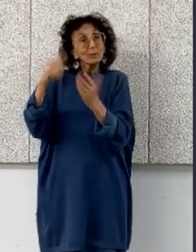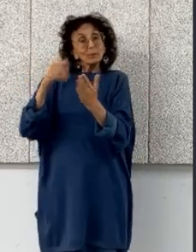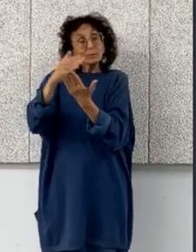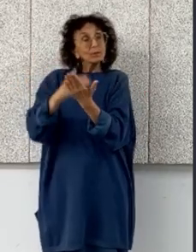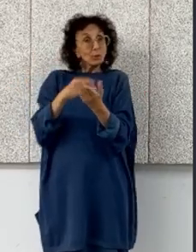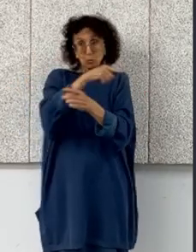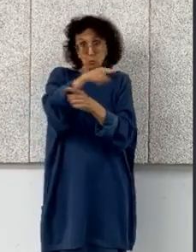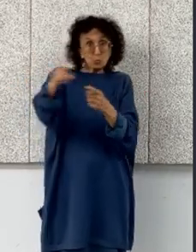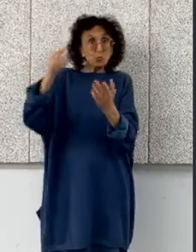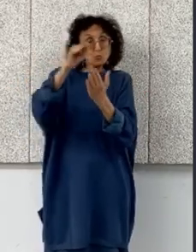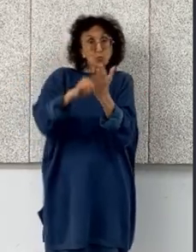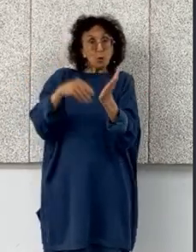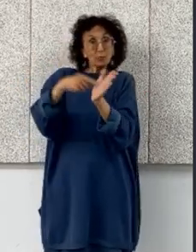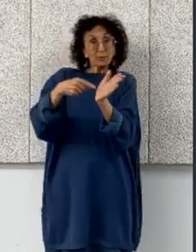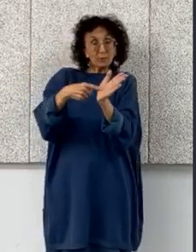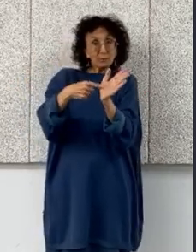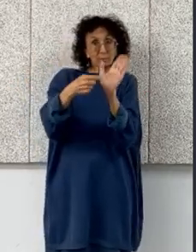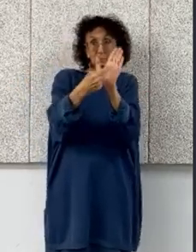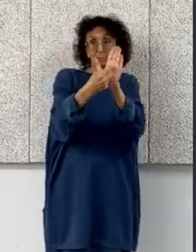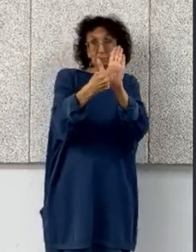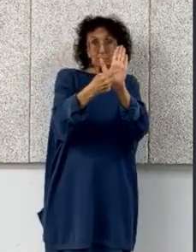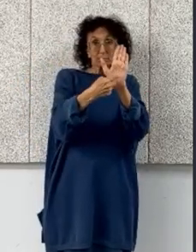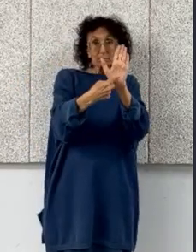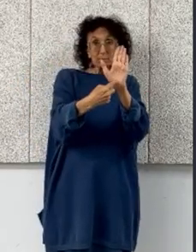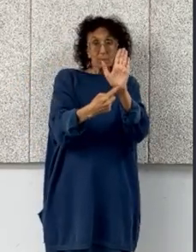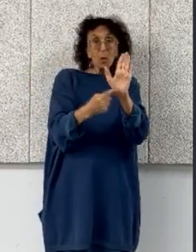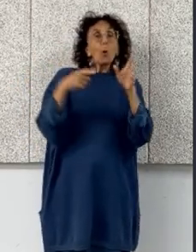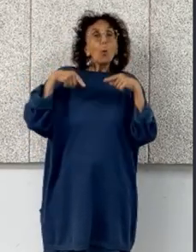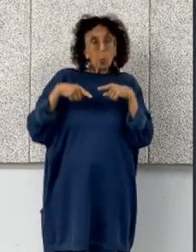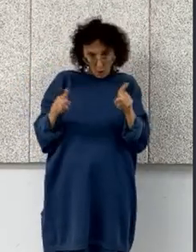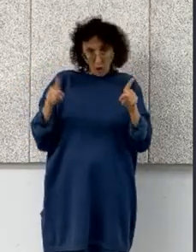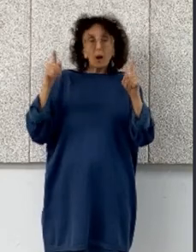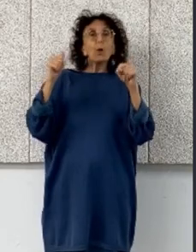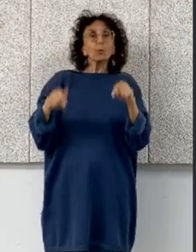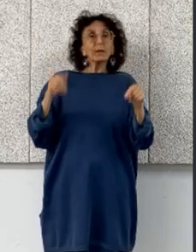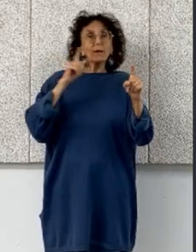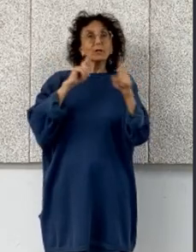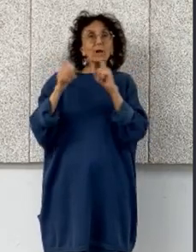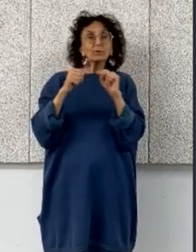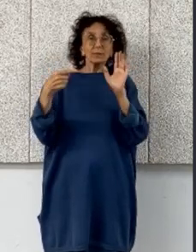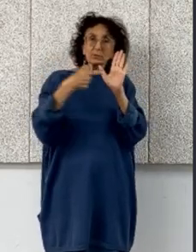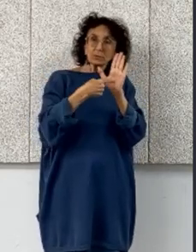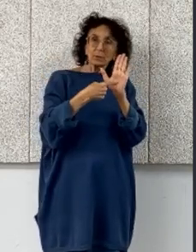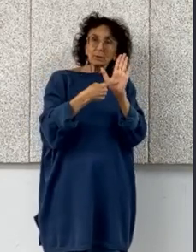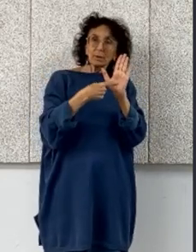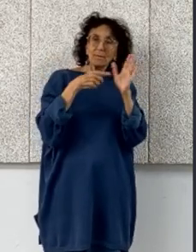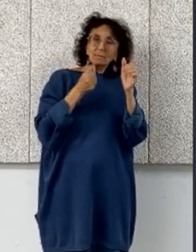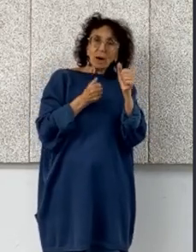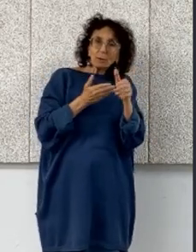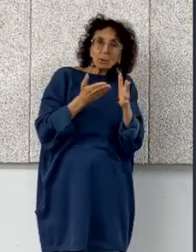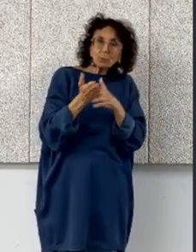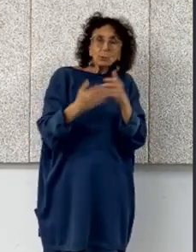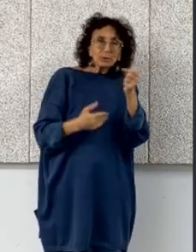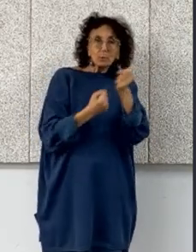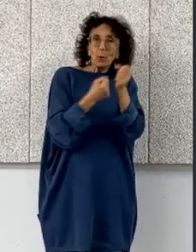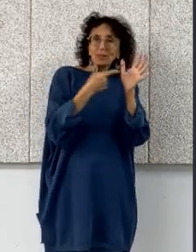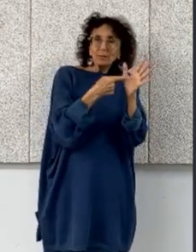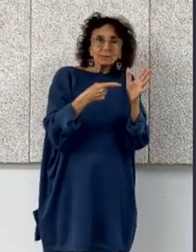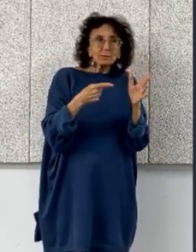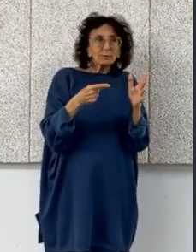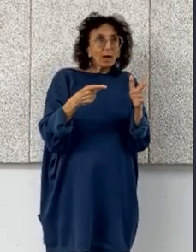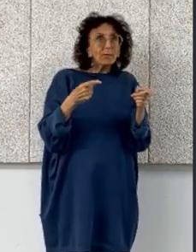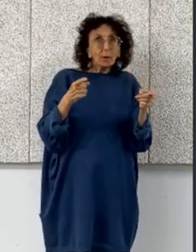you wrote these, please hold these as we go through the rest of this conversation. Yeah. Mm-hmm. And so that has been thrilling